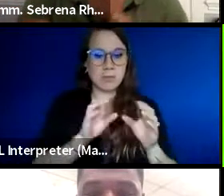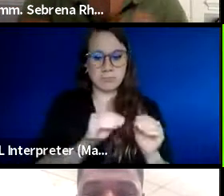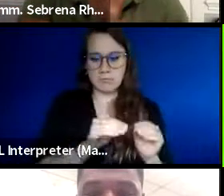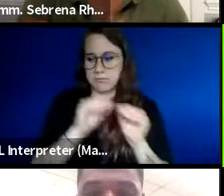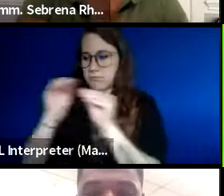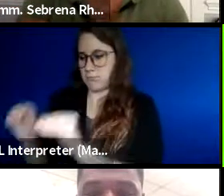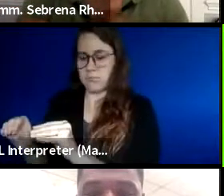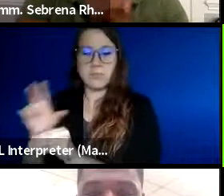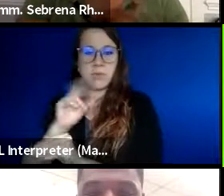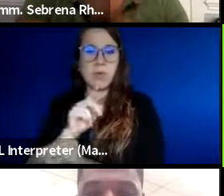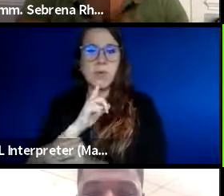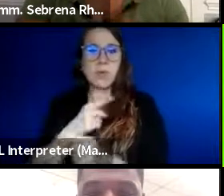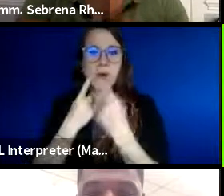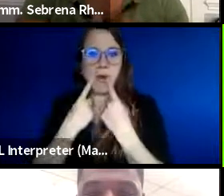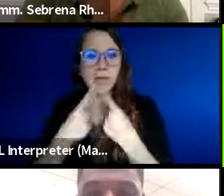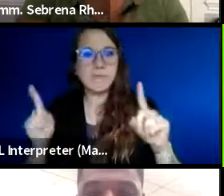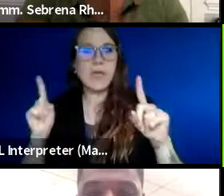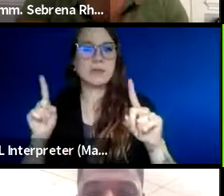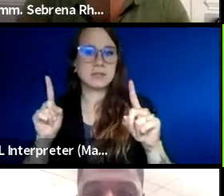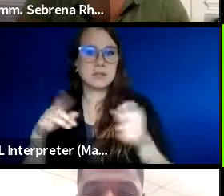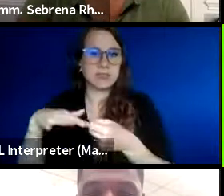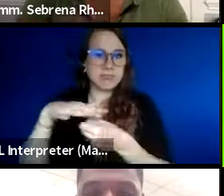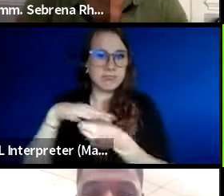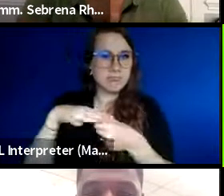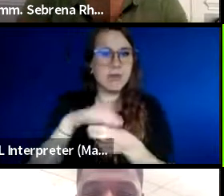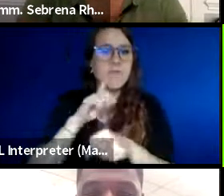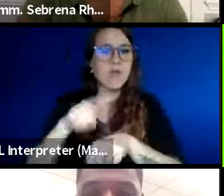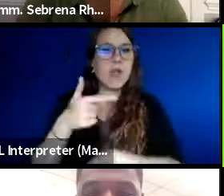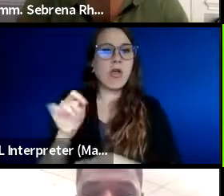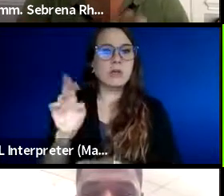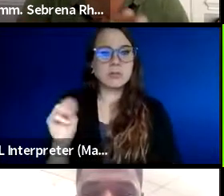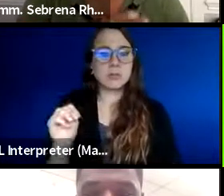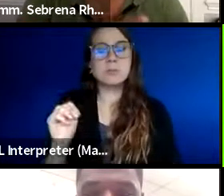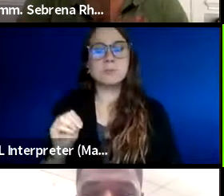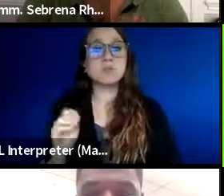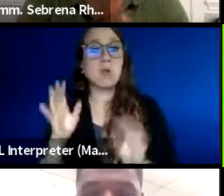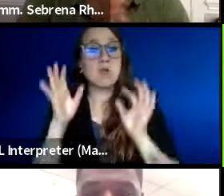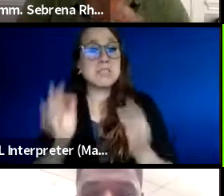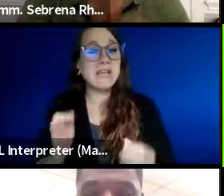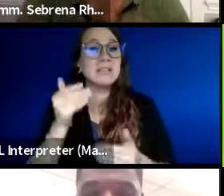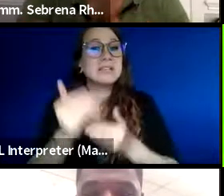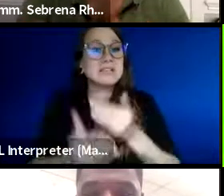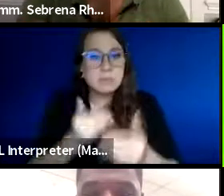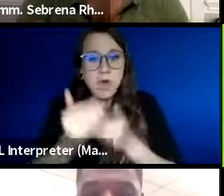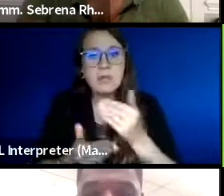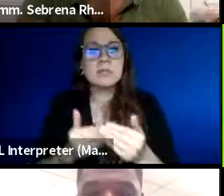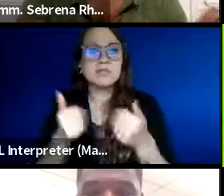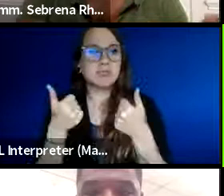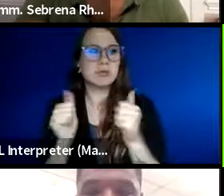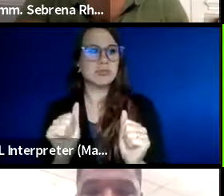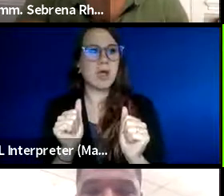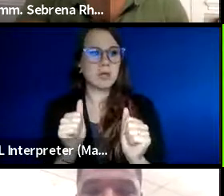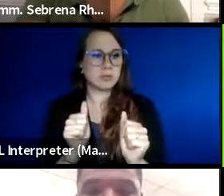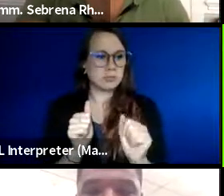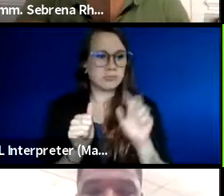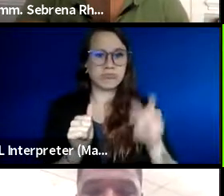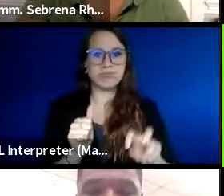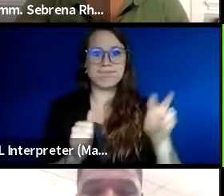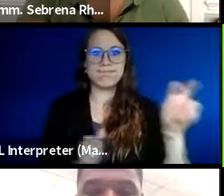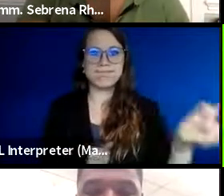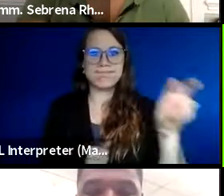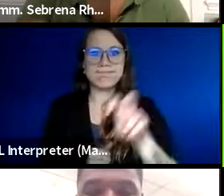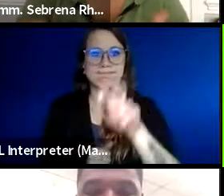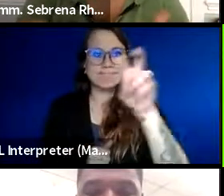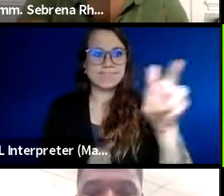affecting change for long term. So definitely it's a process as we kind of move from area to area. There is going to